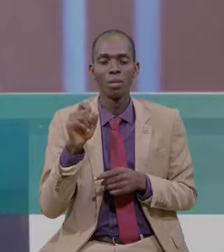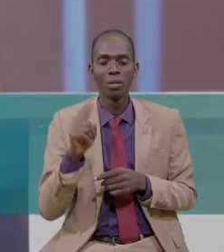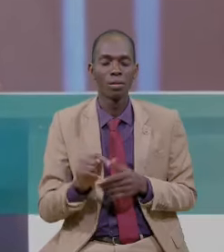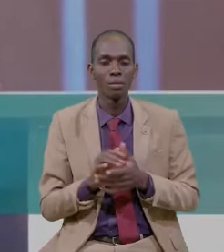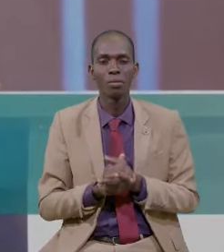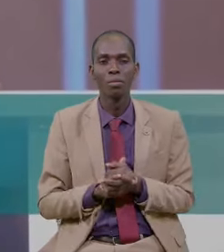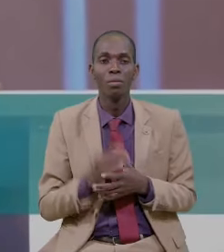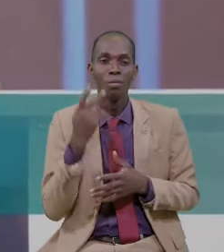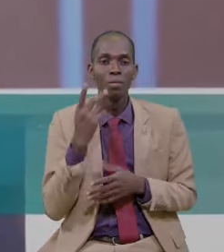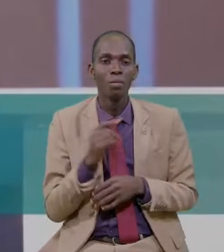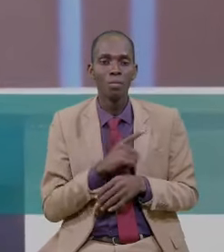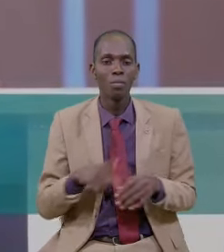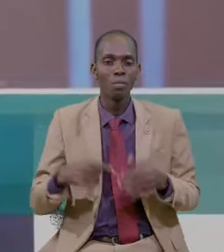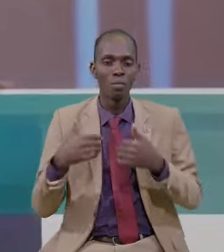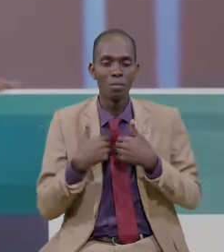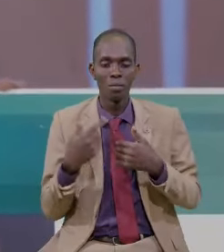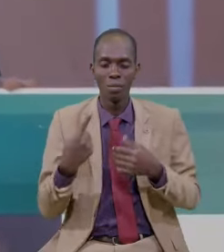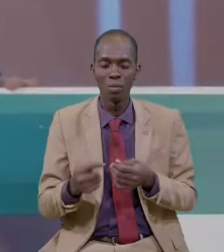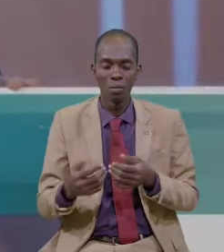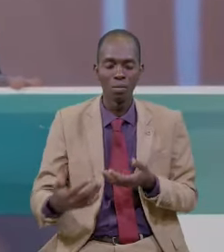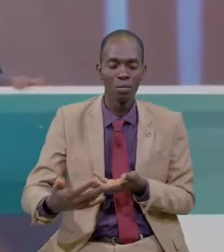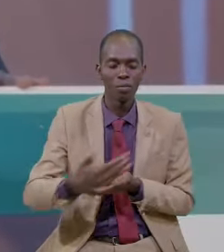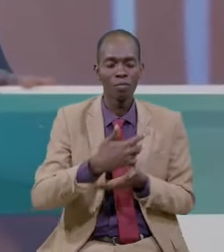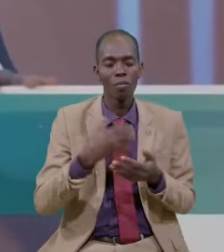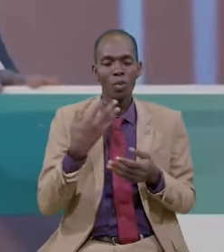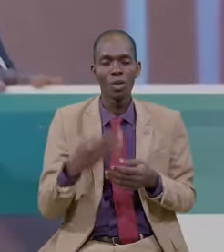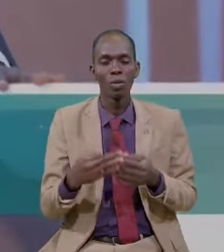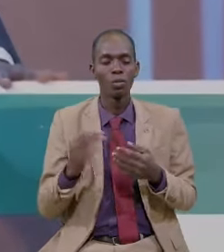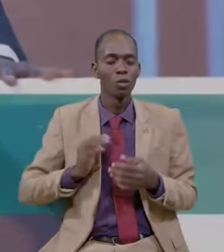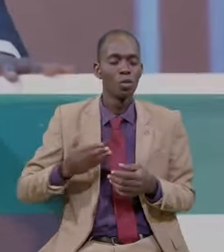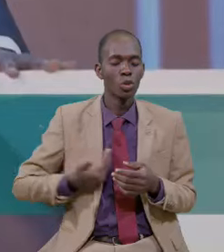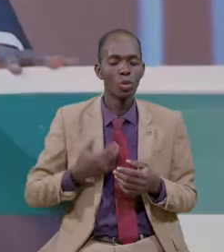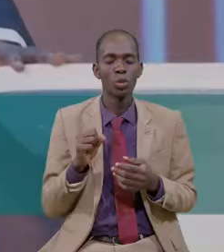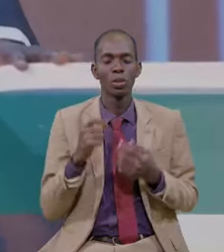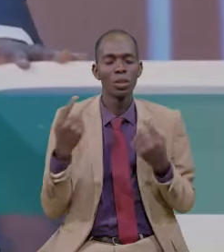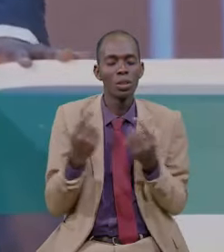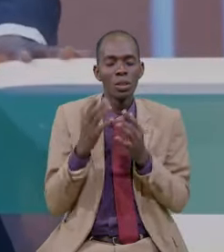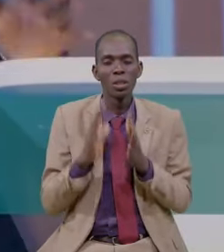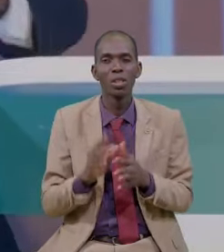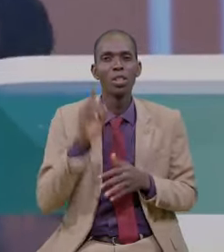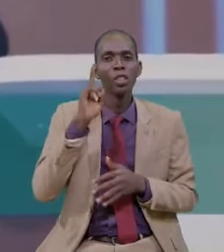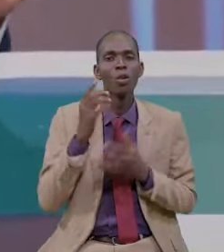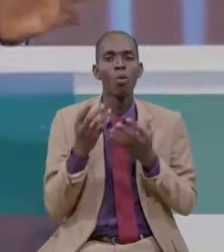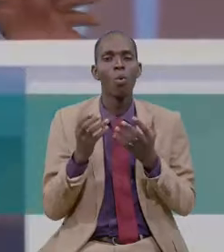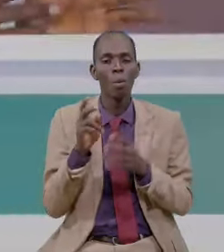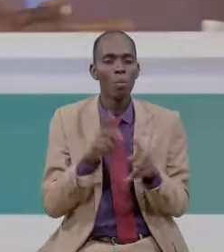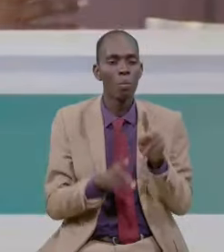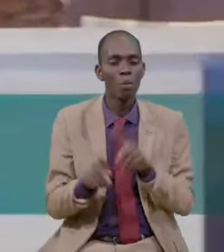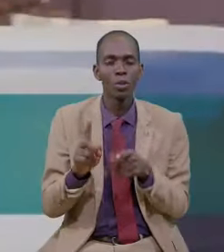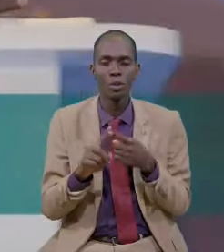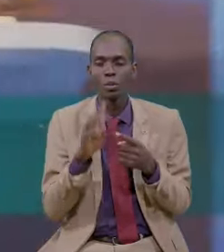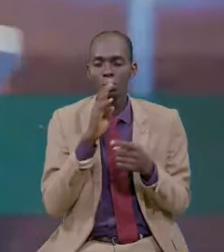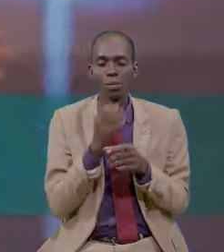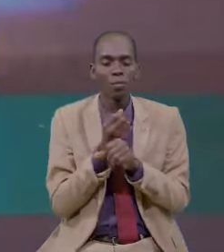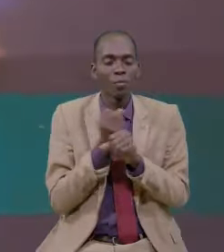of souls. He has sinners. He created them. He wants them to be saved. And he said, those who